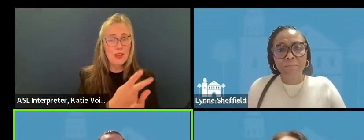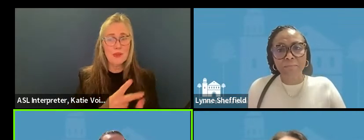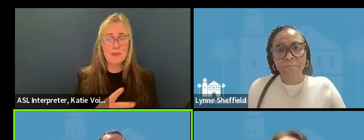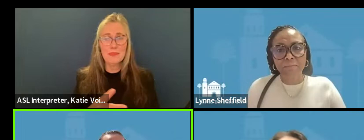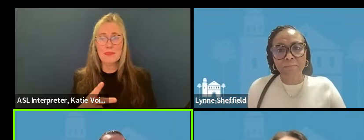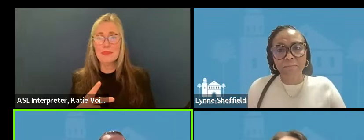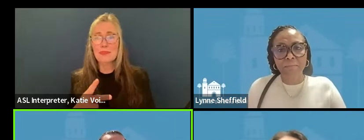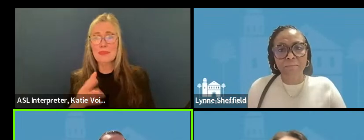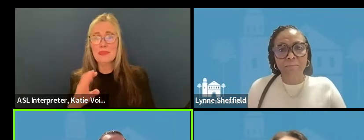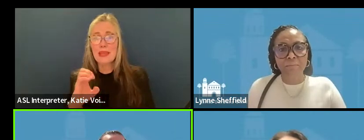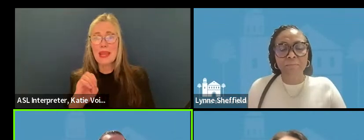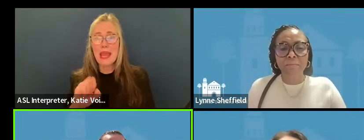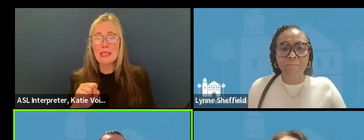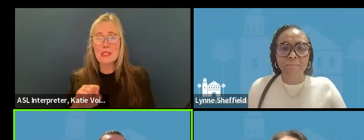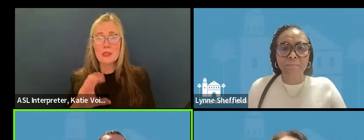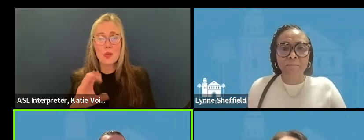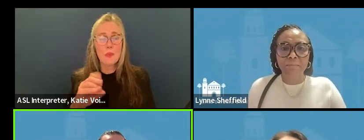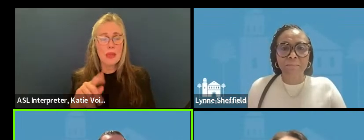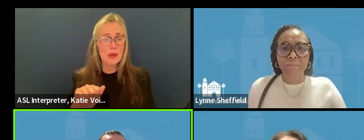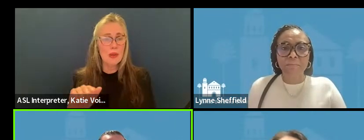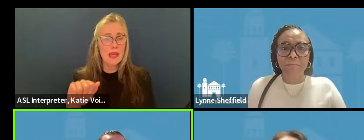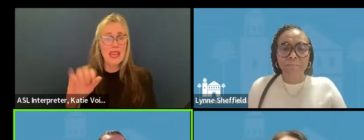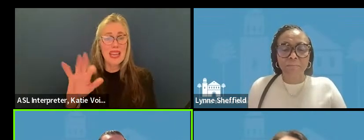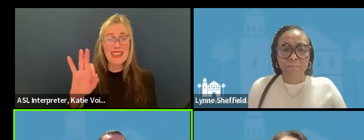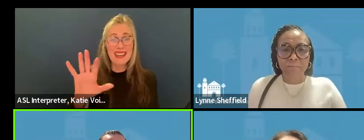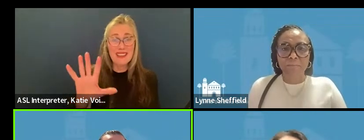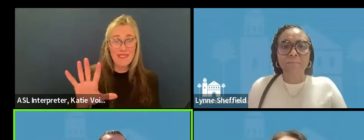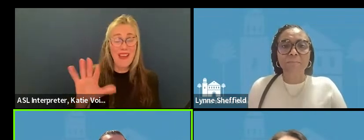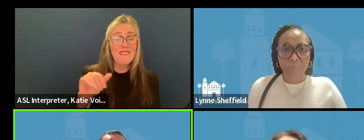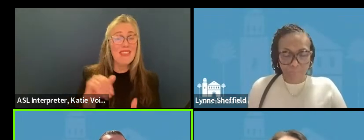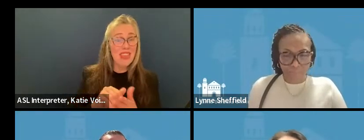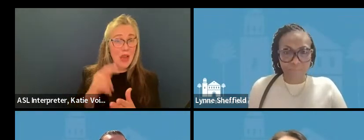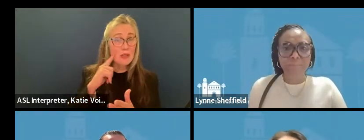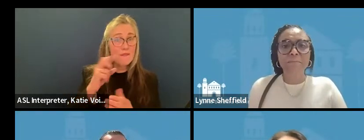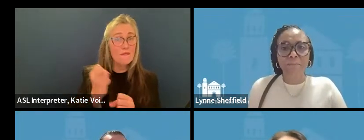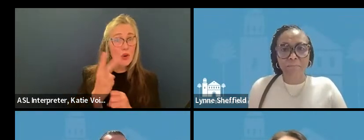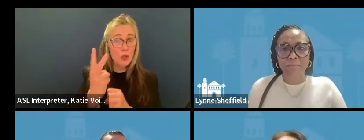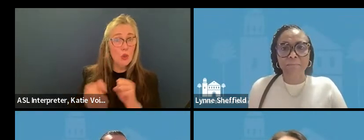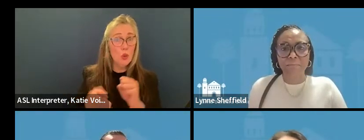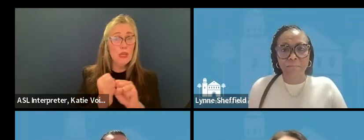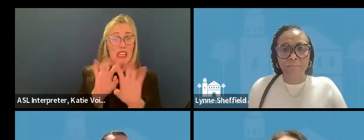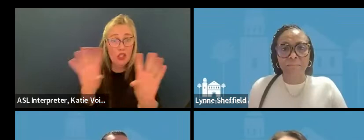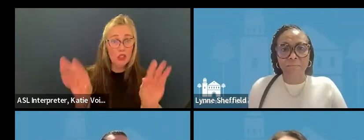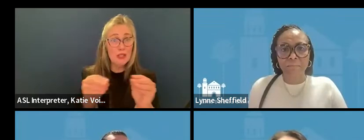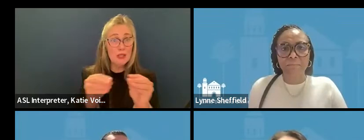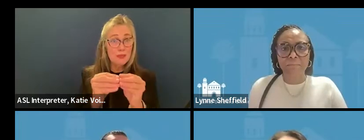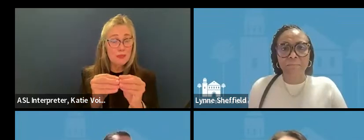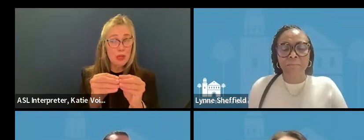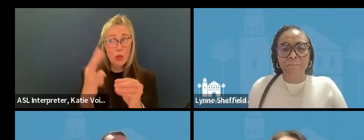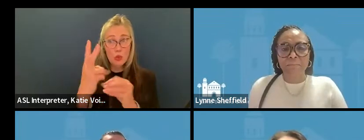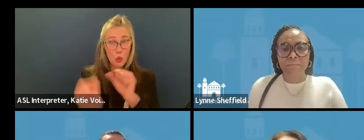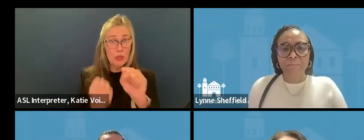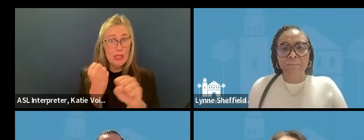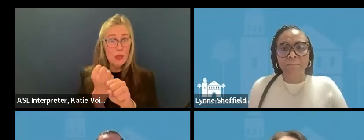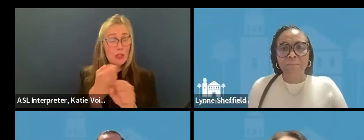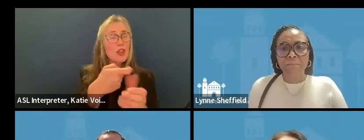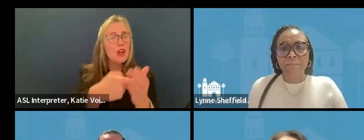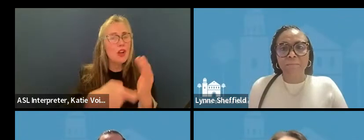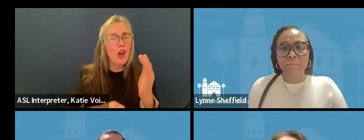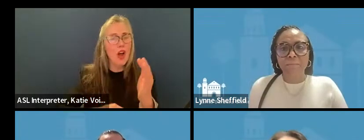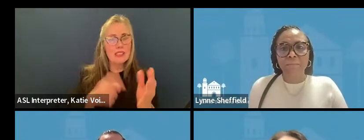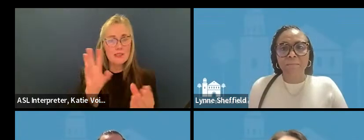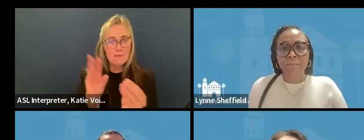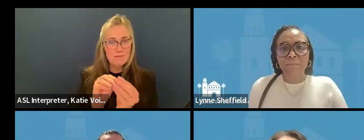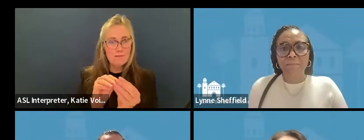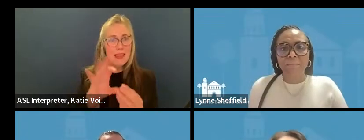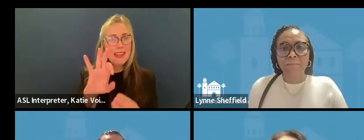Second. And can I add to that it's $95,000 for 2 years? Oh. Just want to make sure we have the amount and the term. Yeah. To that